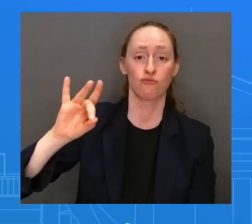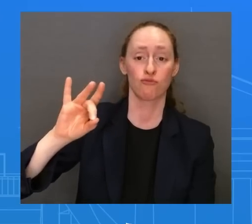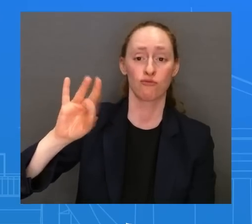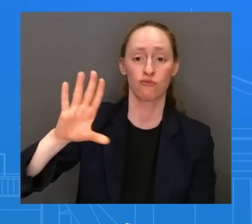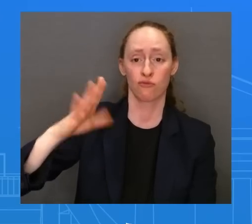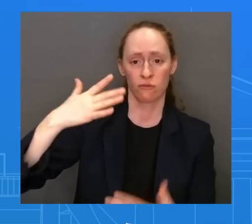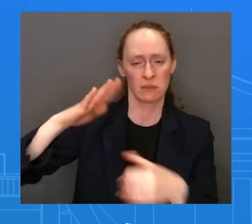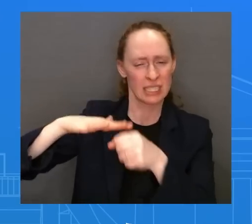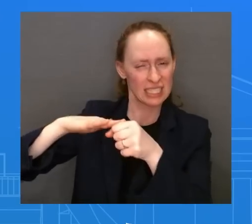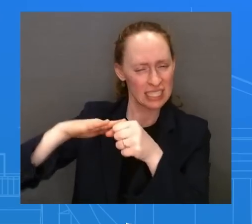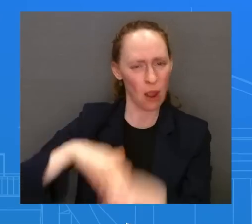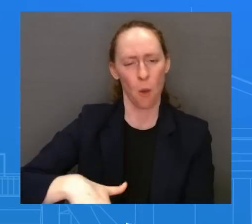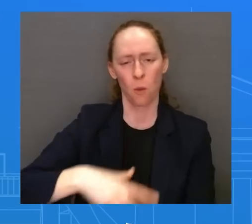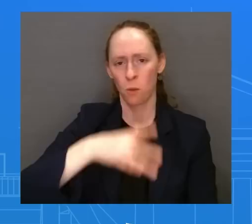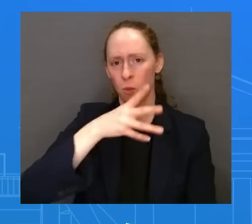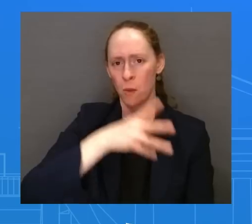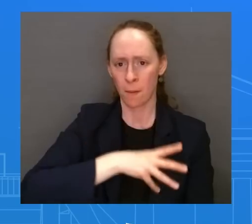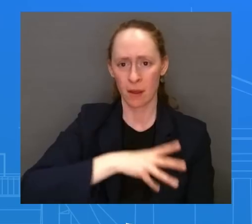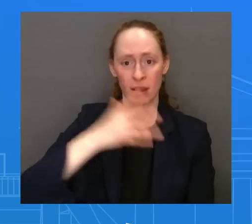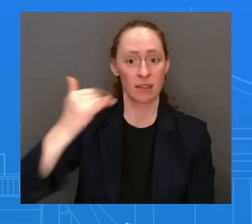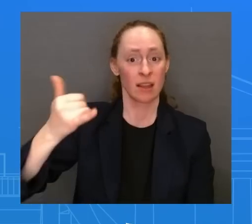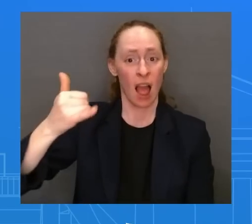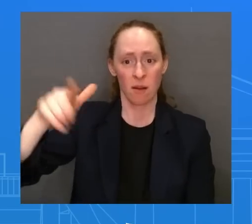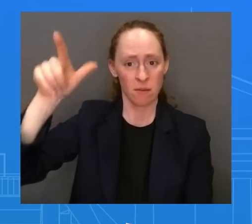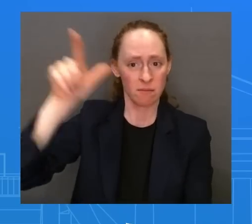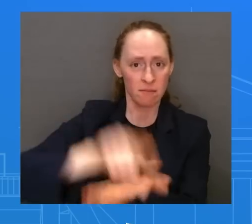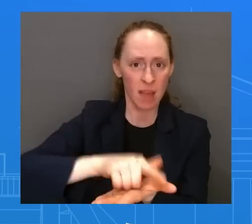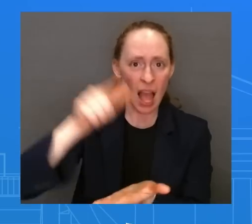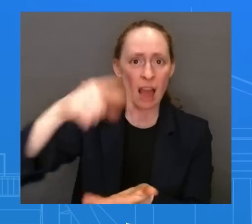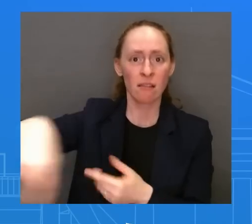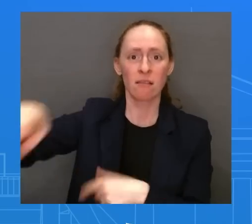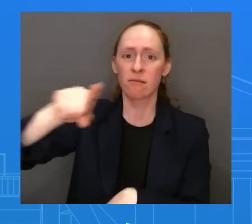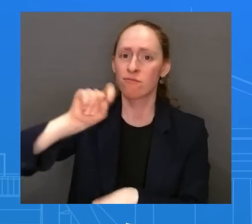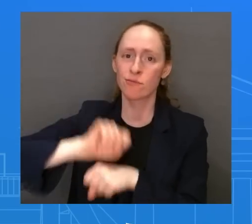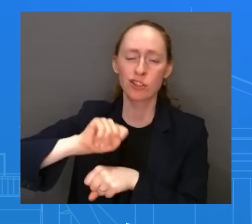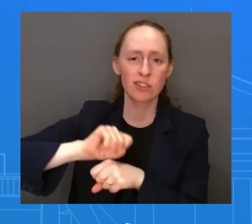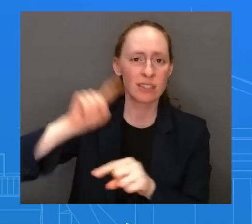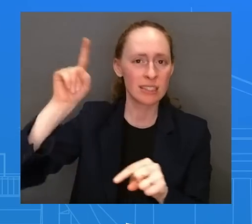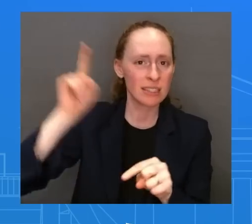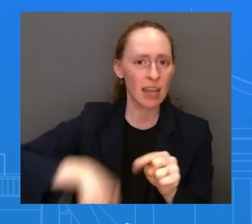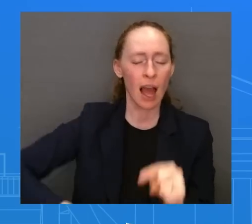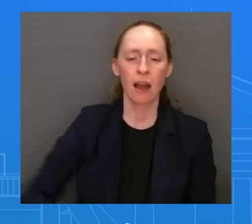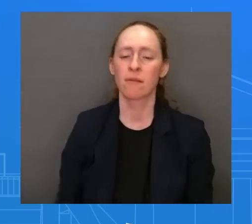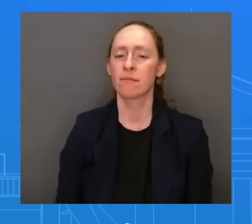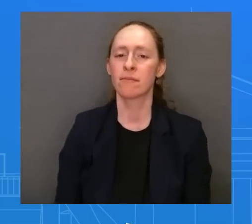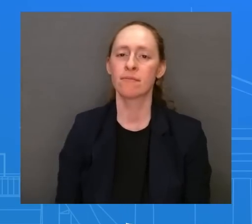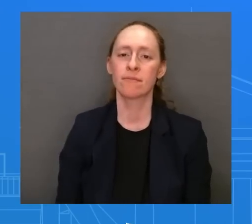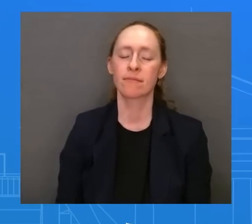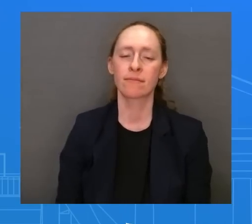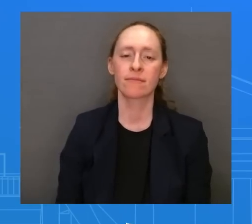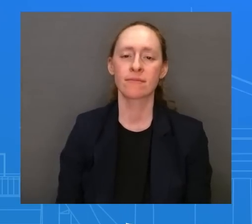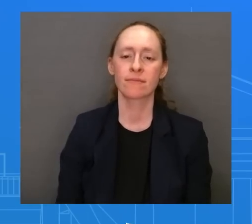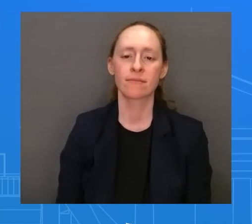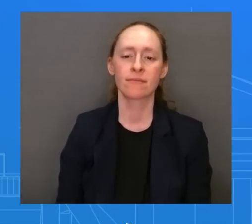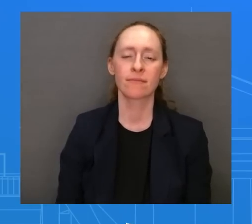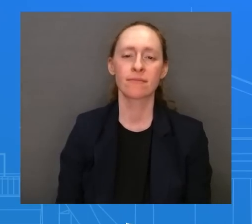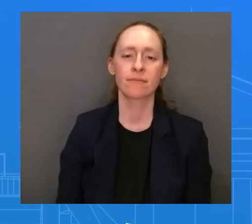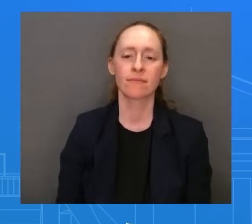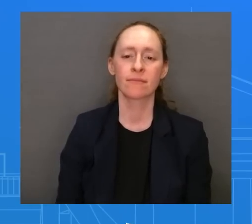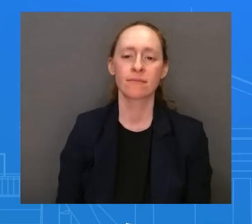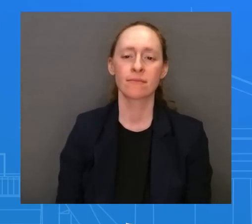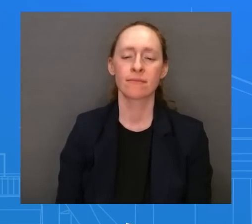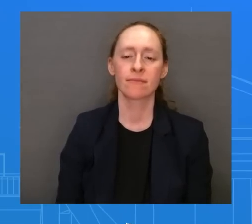that this is a tactic a pressure tactic by the Taliban to secure a seat at the U.N Afghanistan seat at the U.N